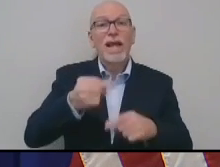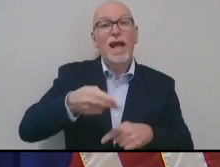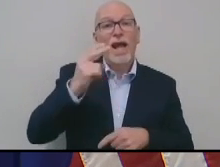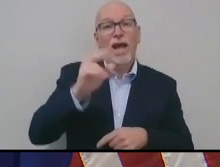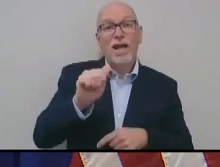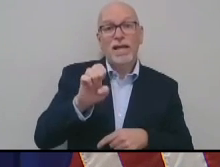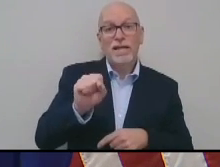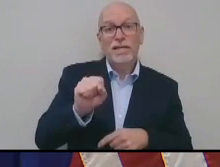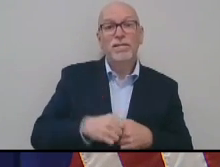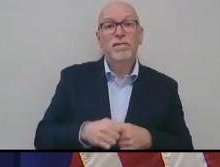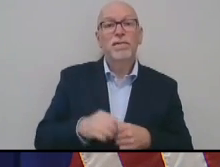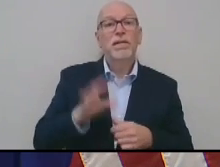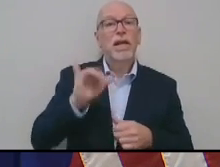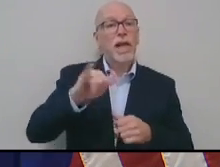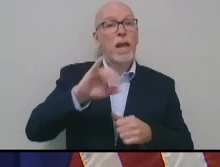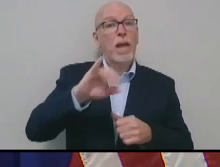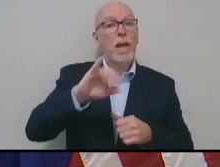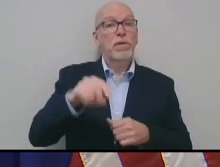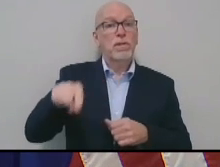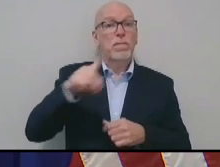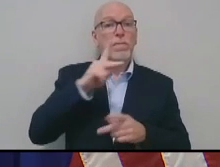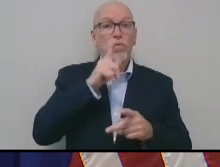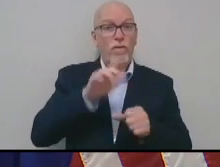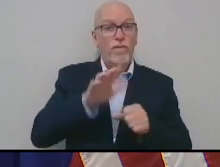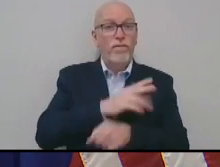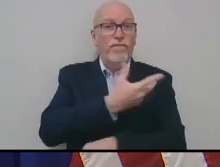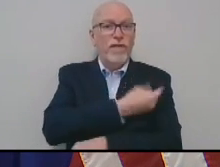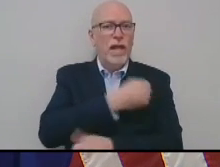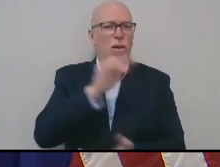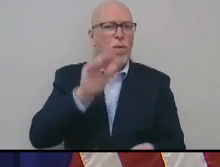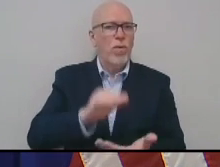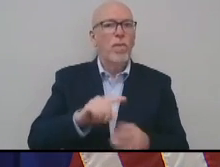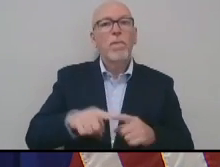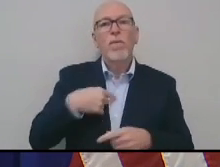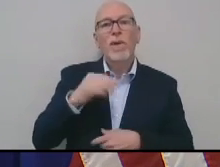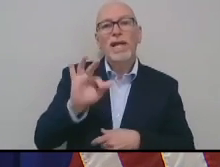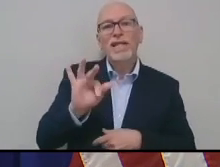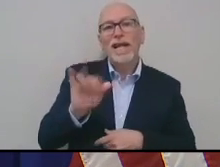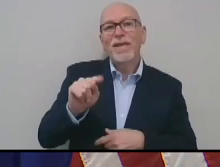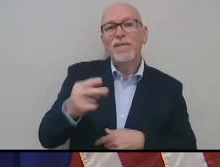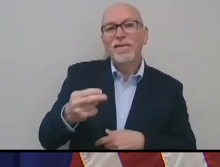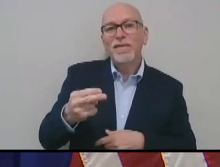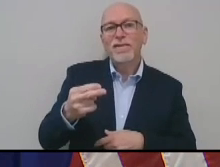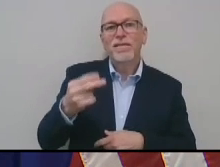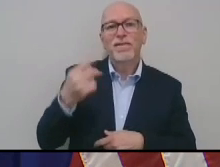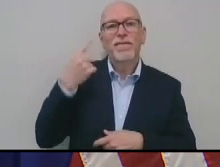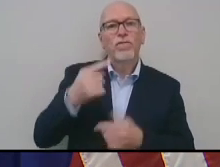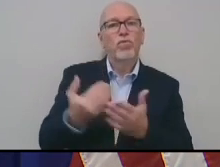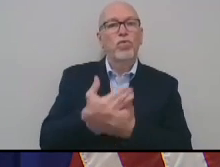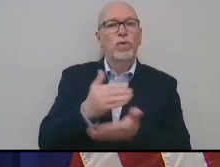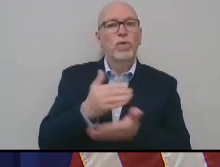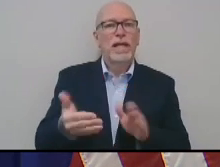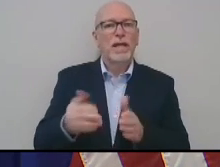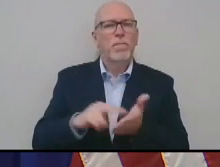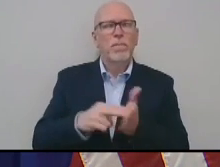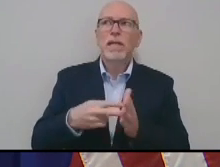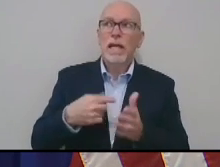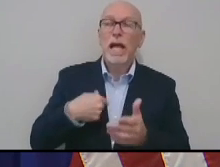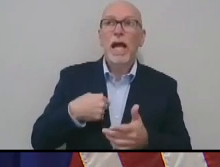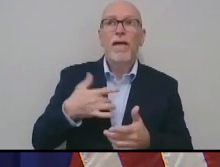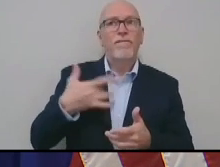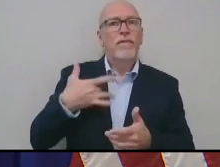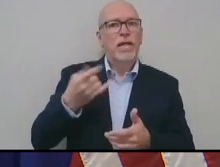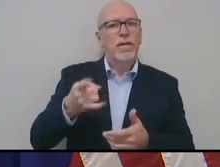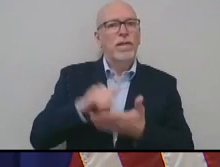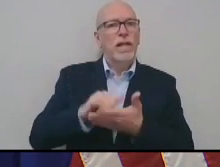of that population that is fully vaccinated. But we rank 19th in the percentage of new deaths, which I firmly believe reflects our